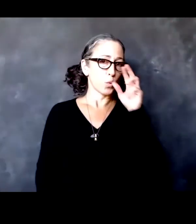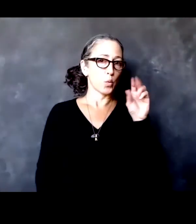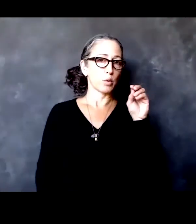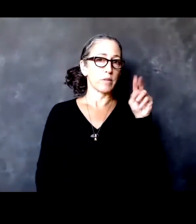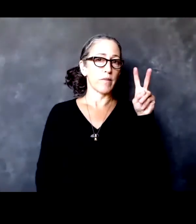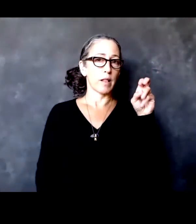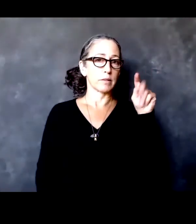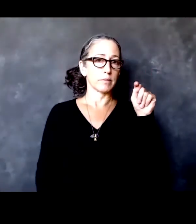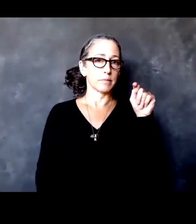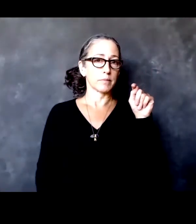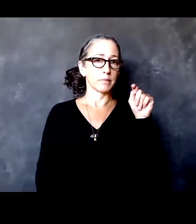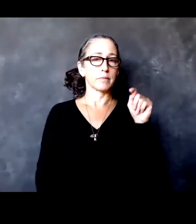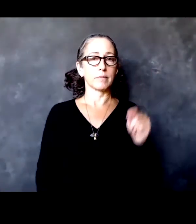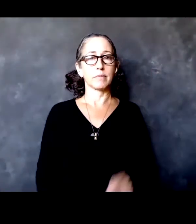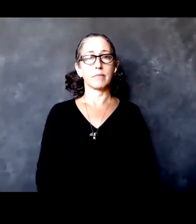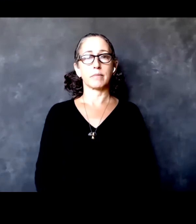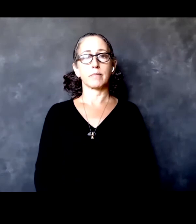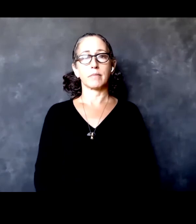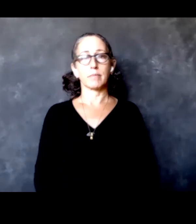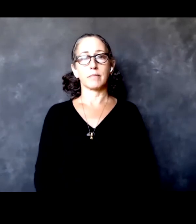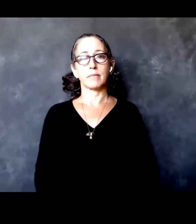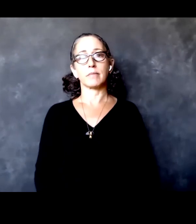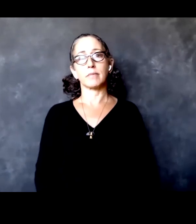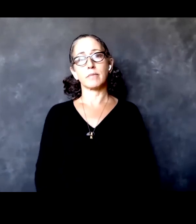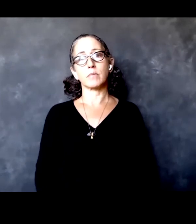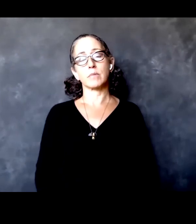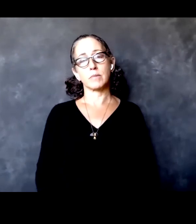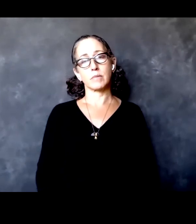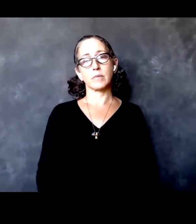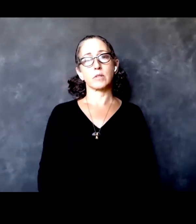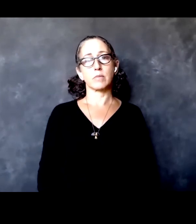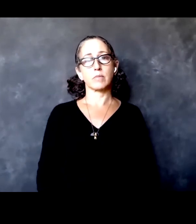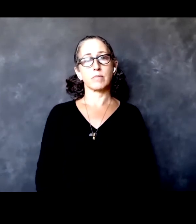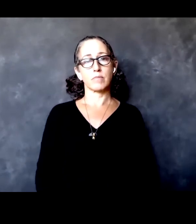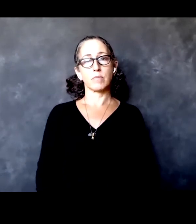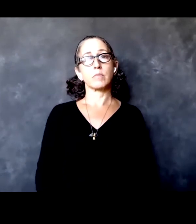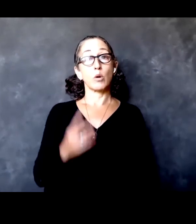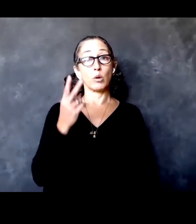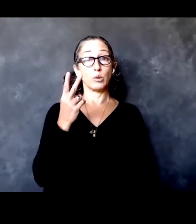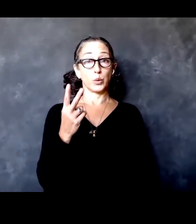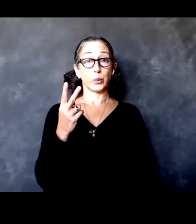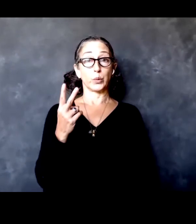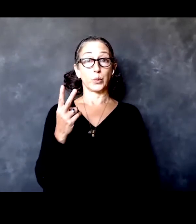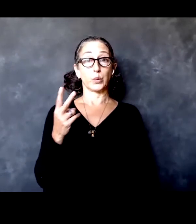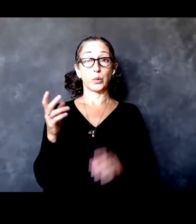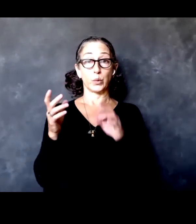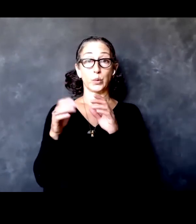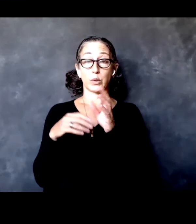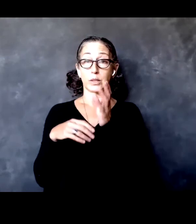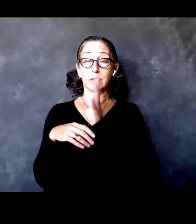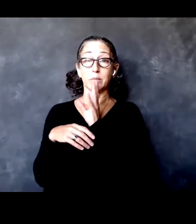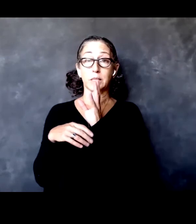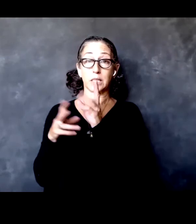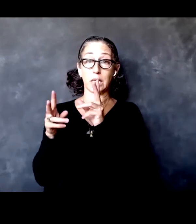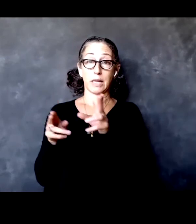went a little too long. If you want to look back at Obamacare camp, but the two clips that was really emphasizing is speaking someone else's